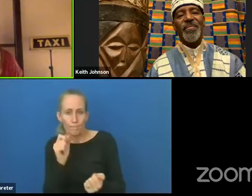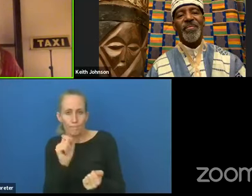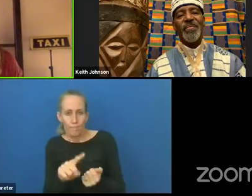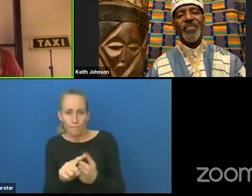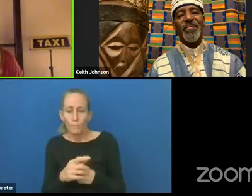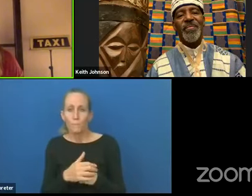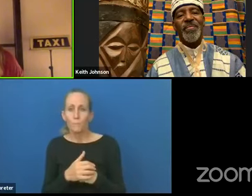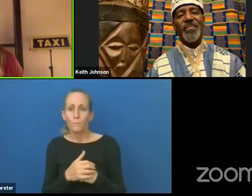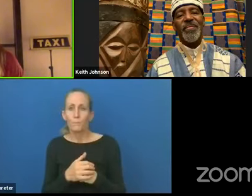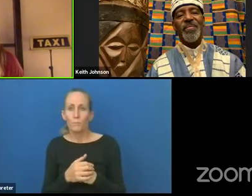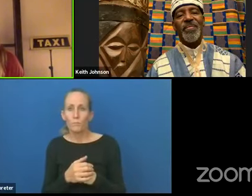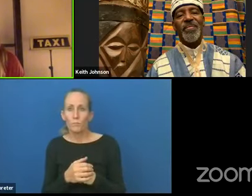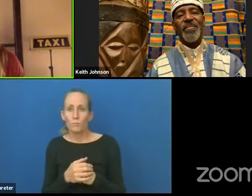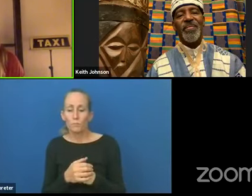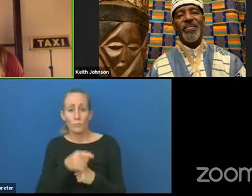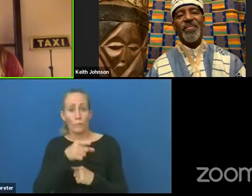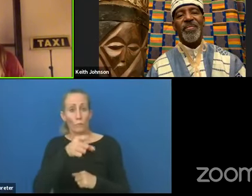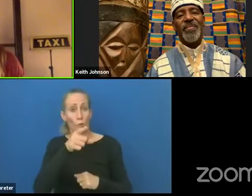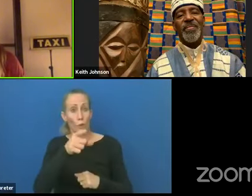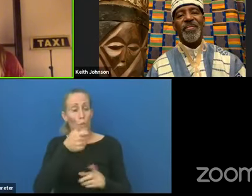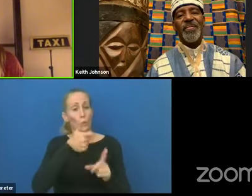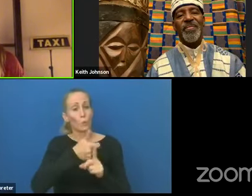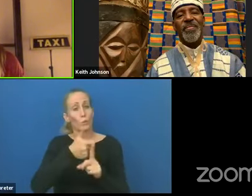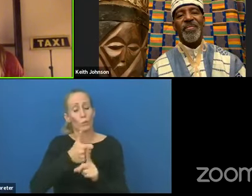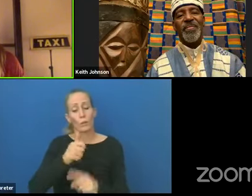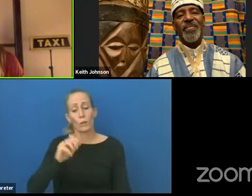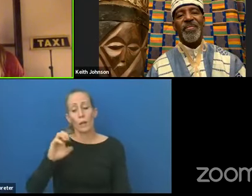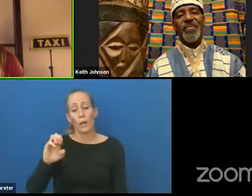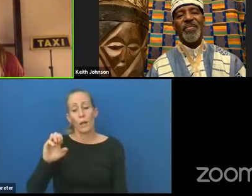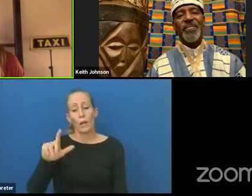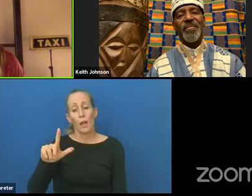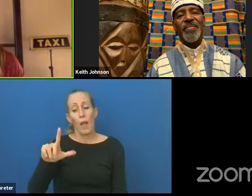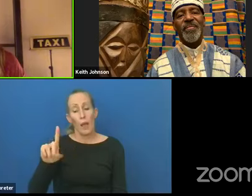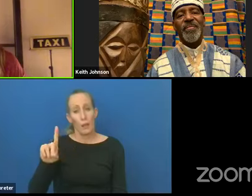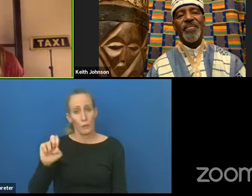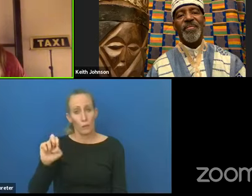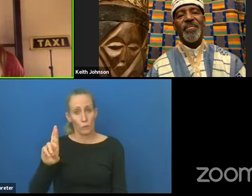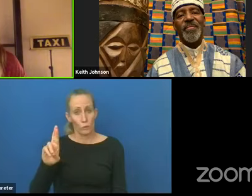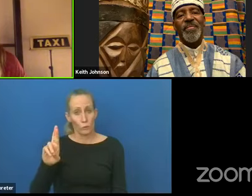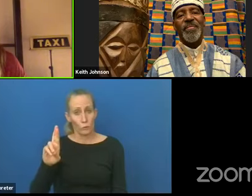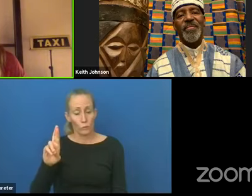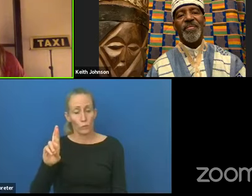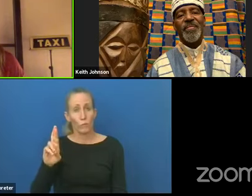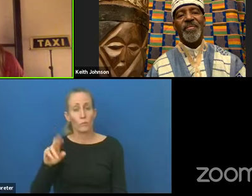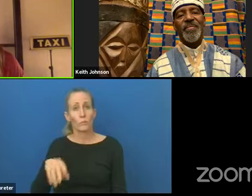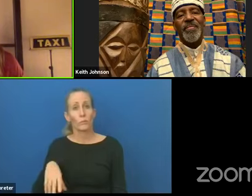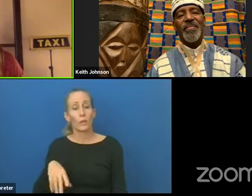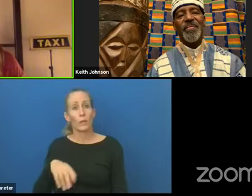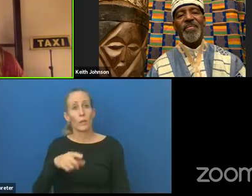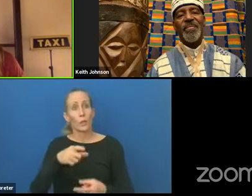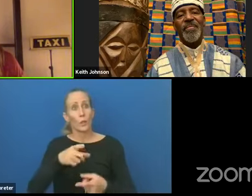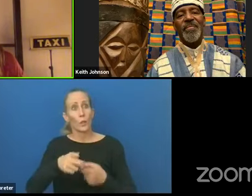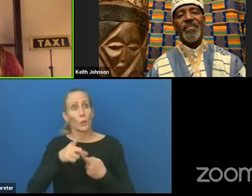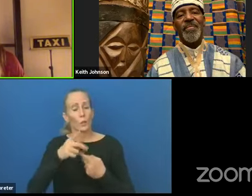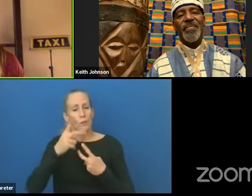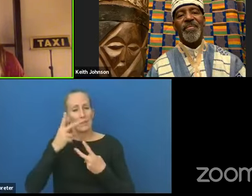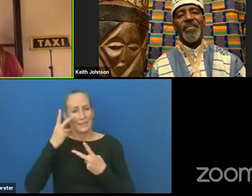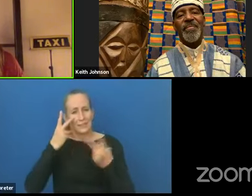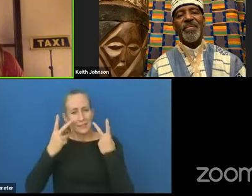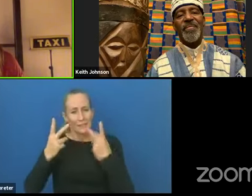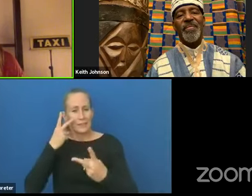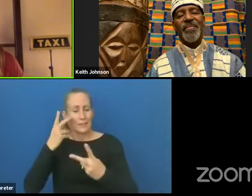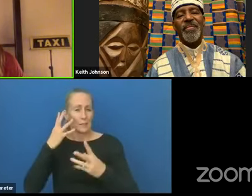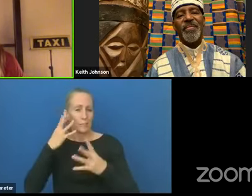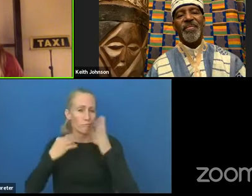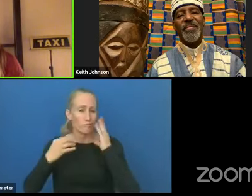as an elder and someone who's seen a lot in this country, I